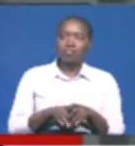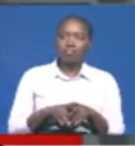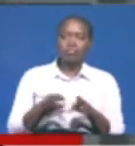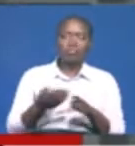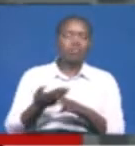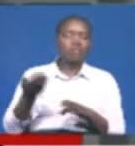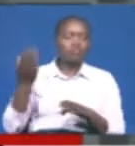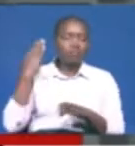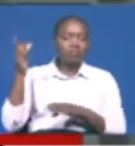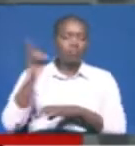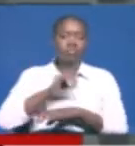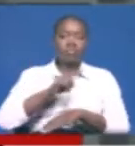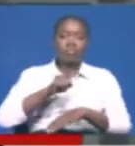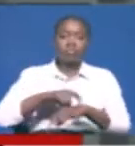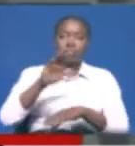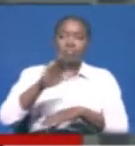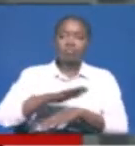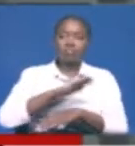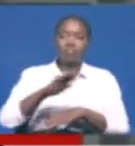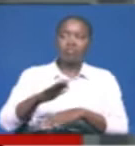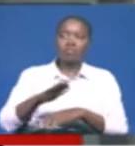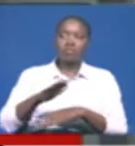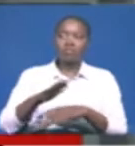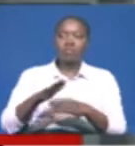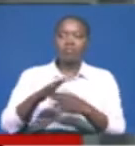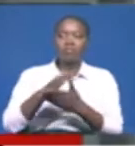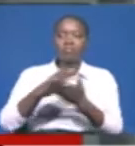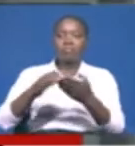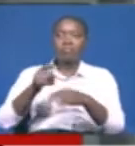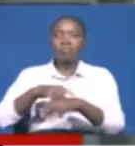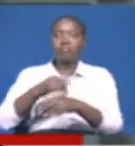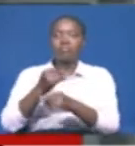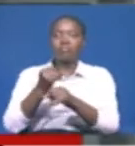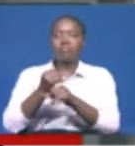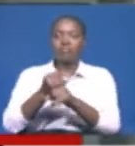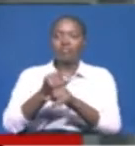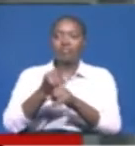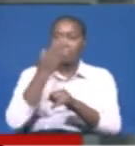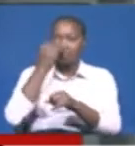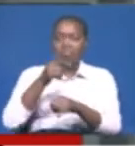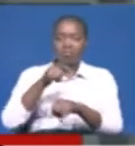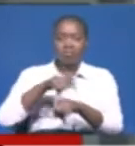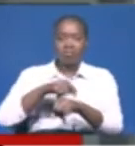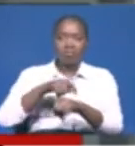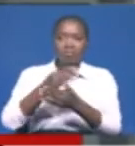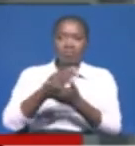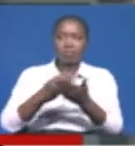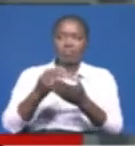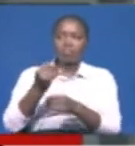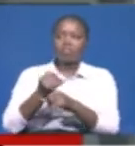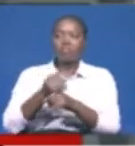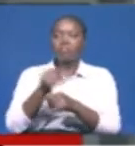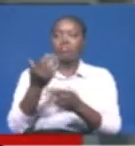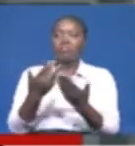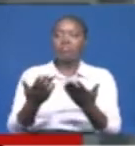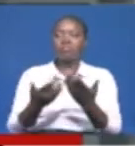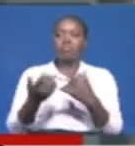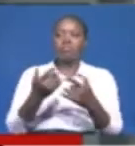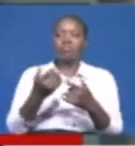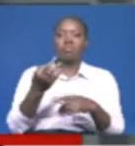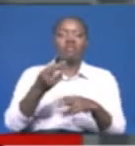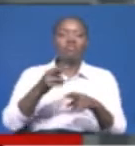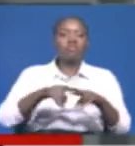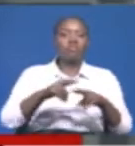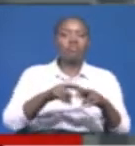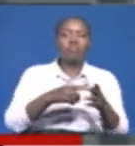when parliament used to be a part-time job. Because when parliament was a part-time job, people were doing other things. They came for three sittings and